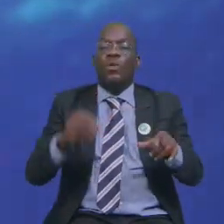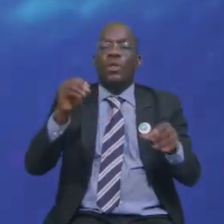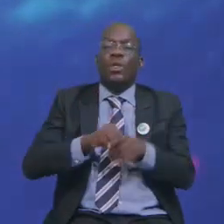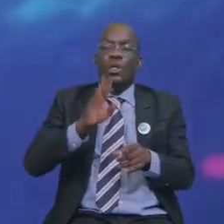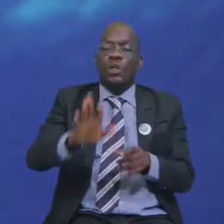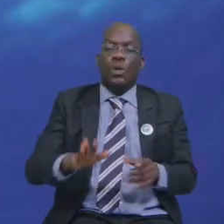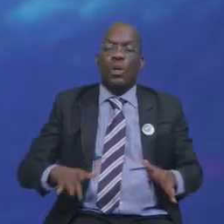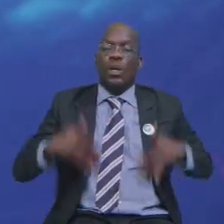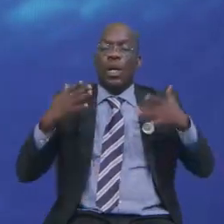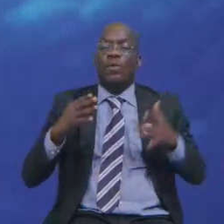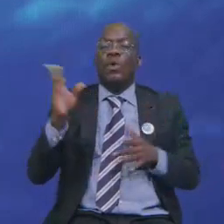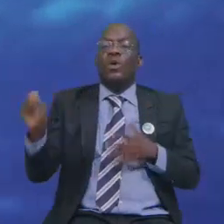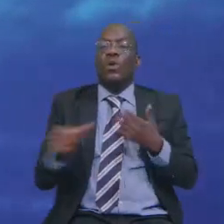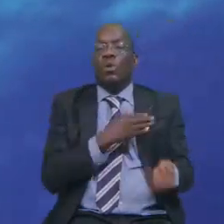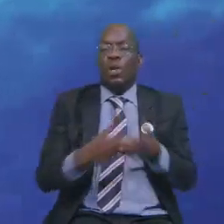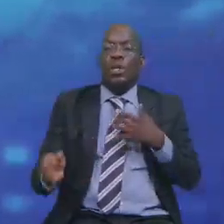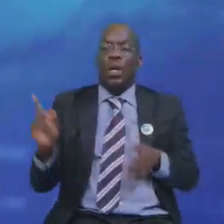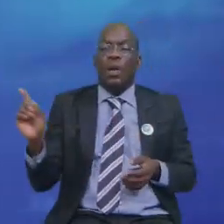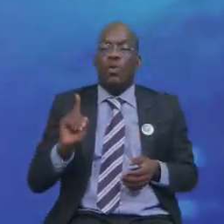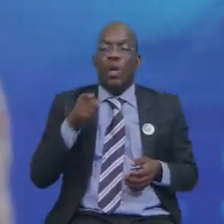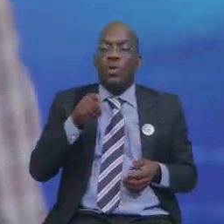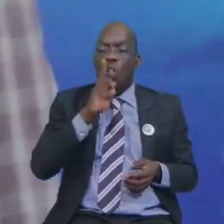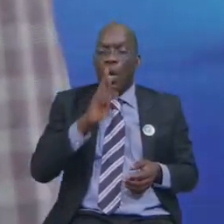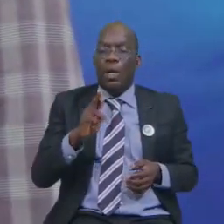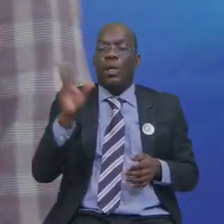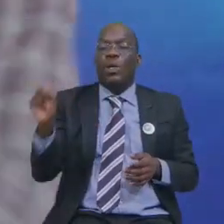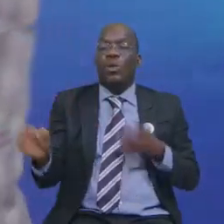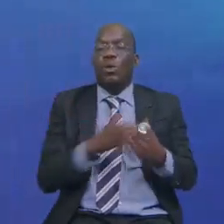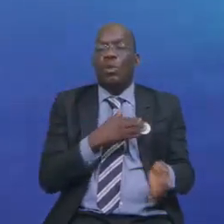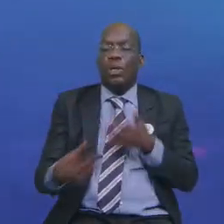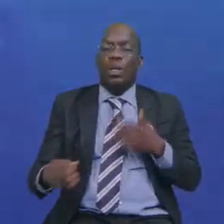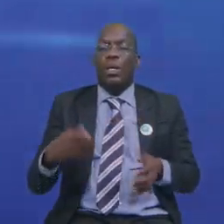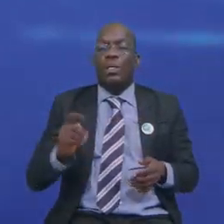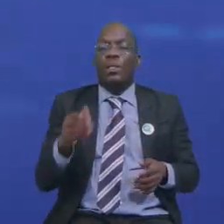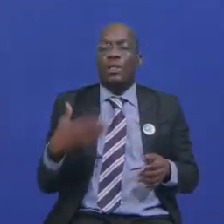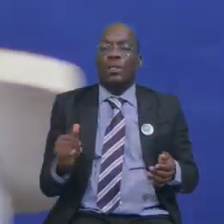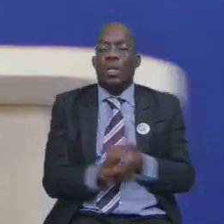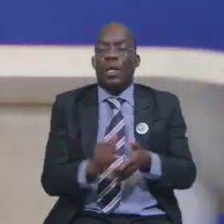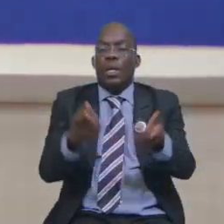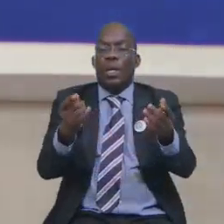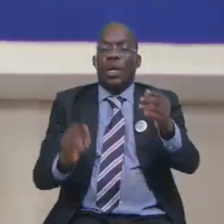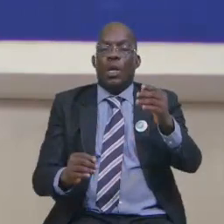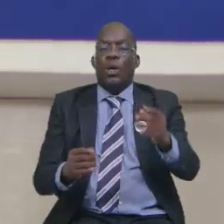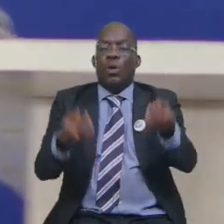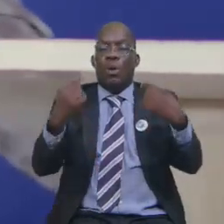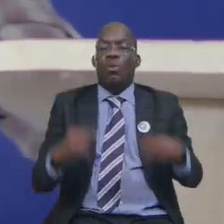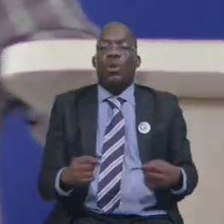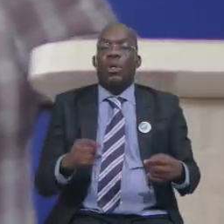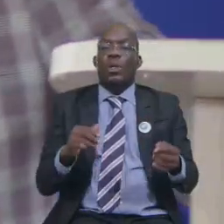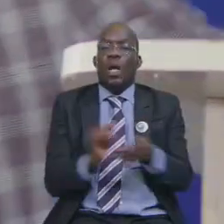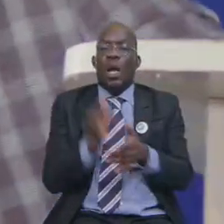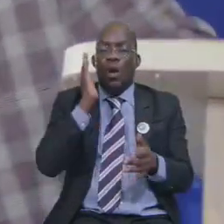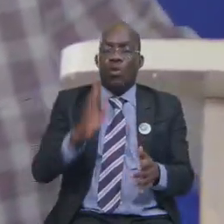matter where you are and no matter the thing that is building up that could weigh you down, there